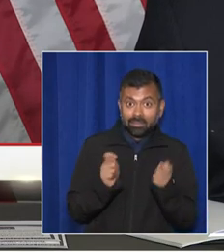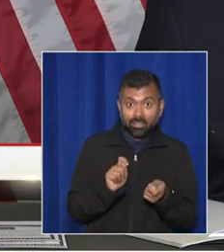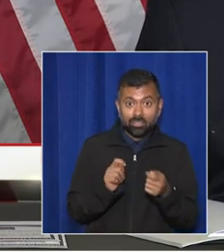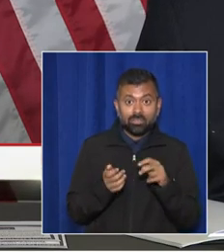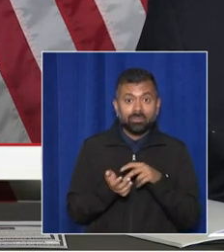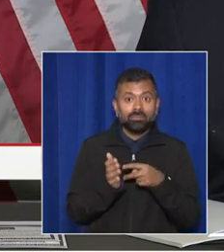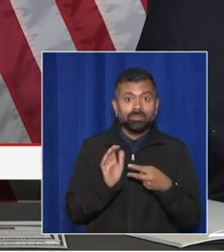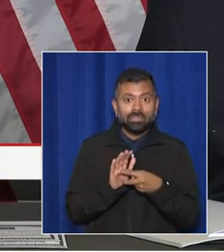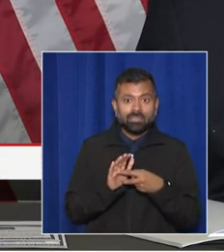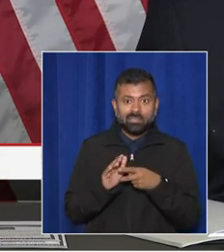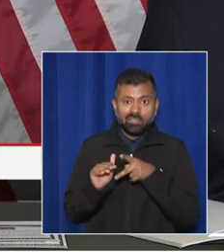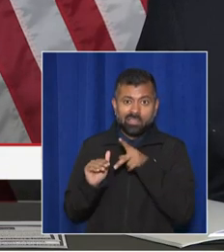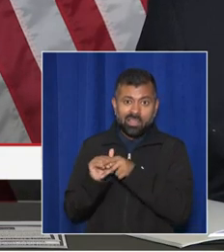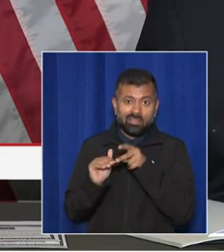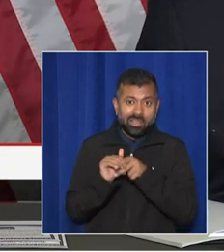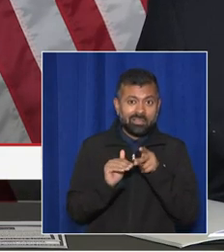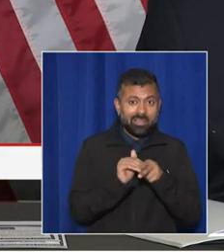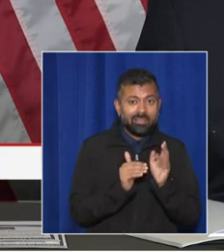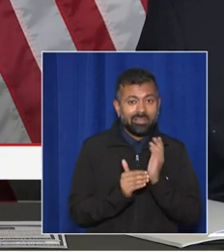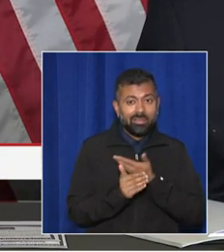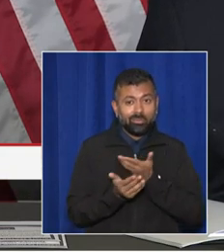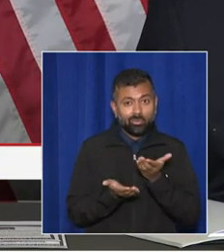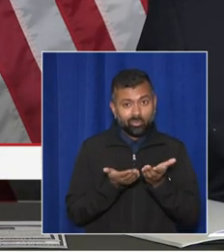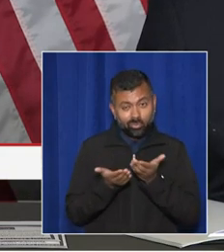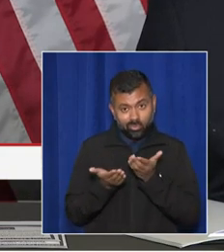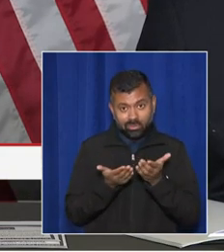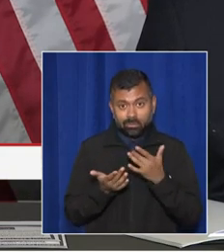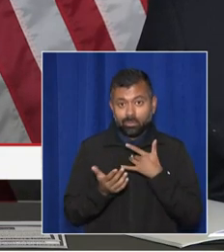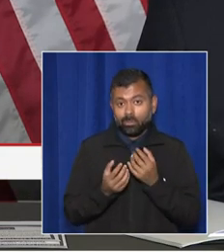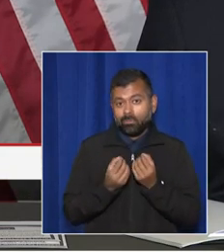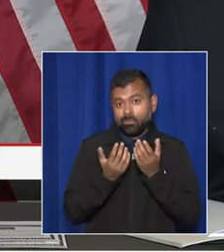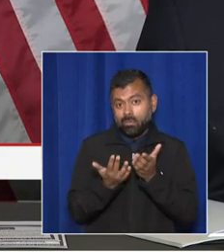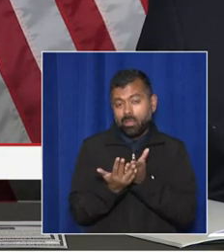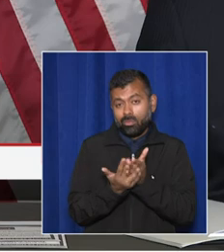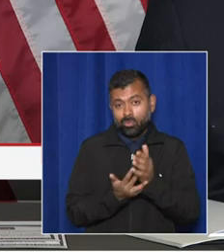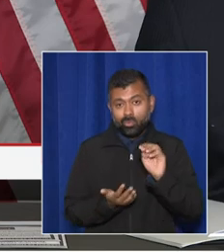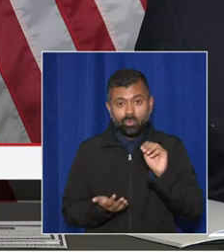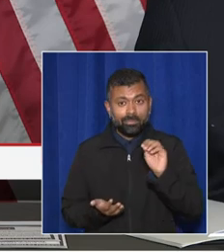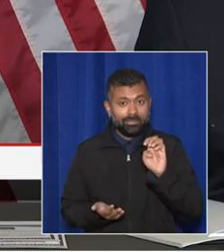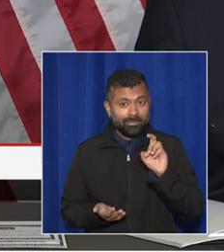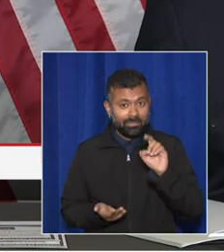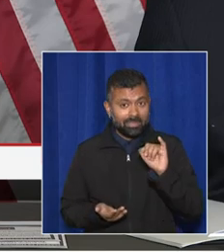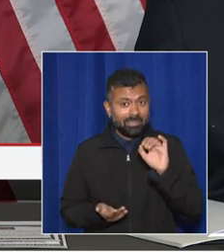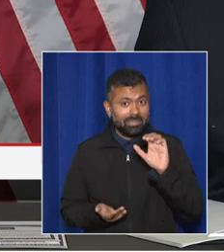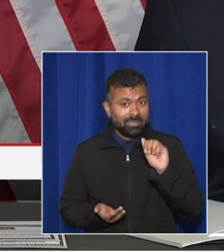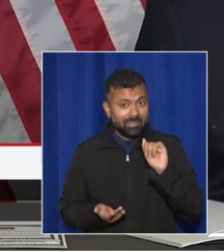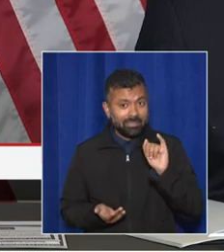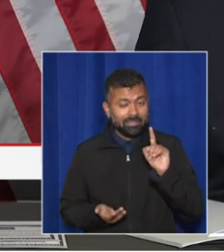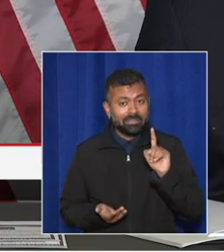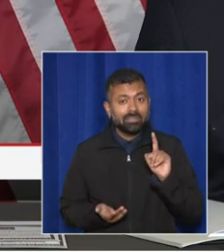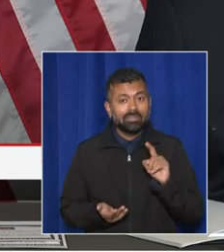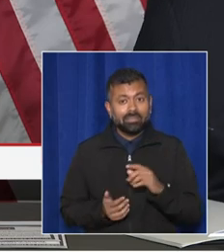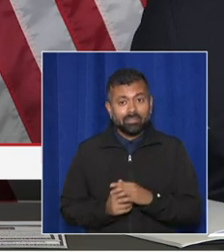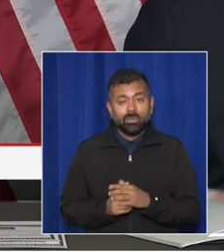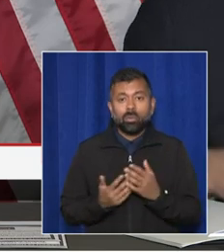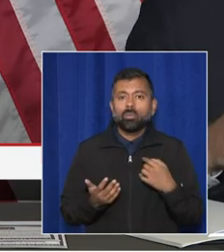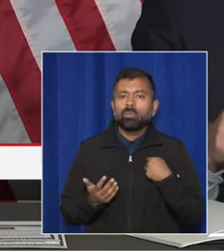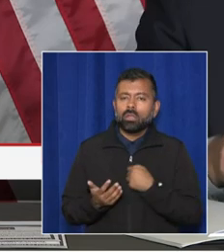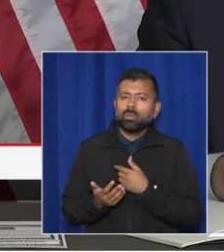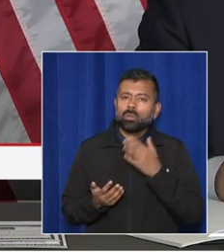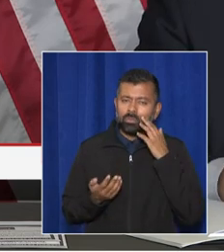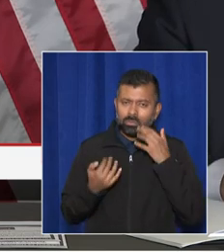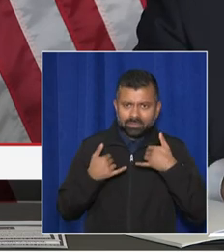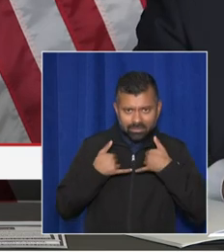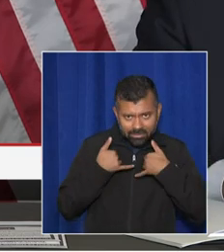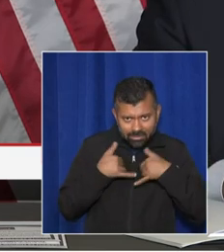to provide via Medicaid. And so we continue to work with the members of Congress to make sure